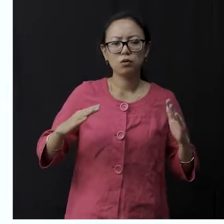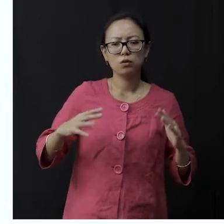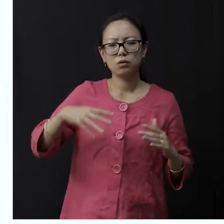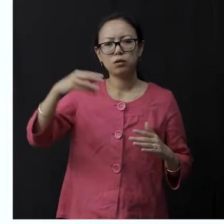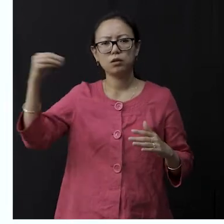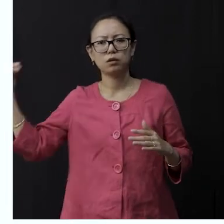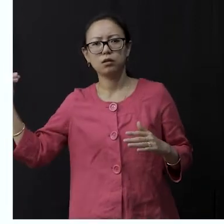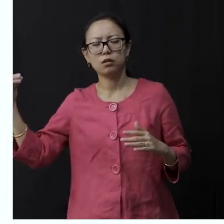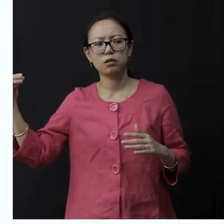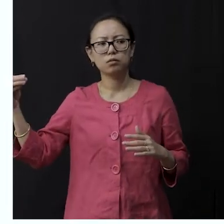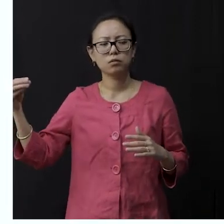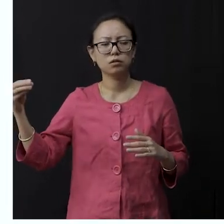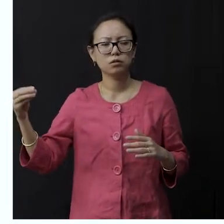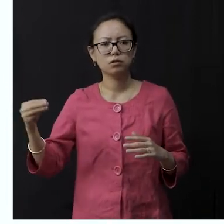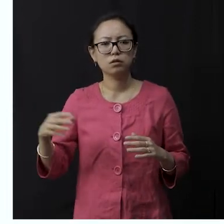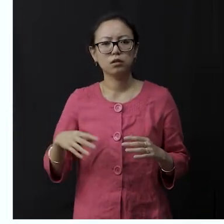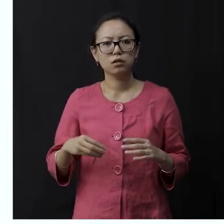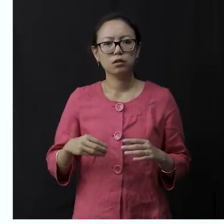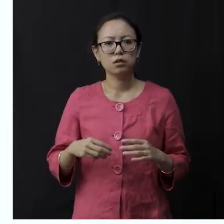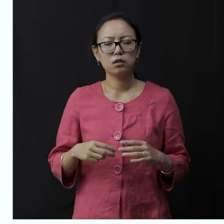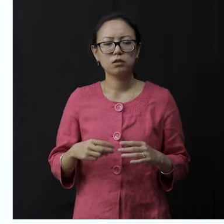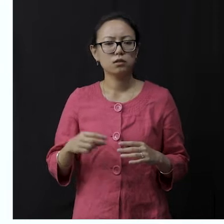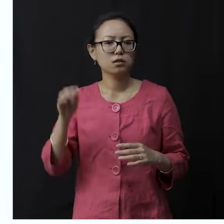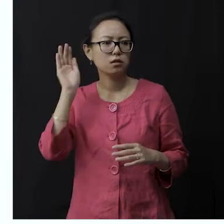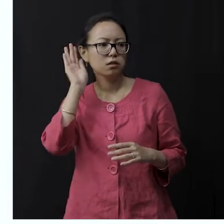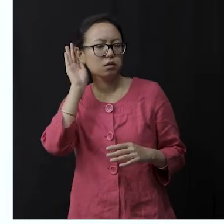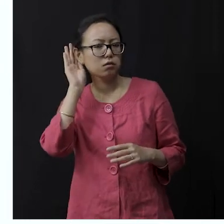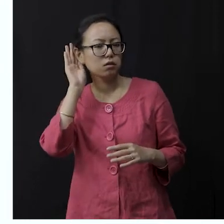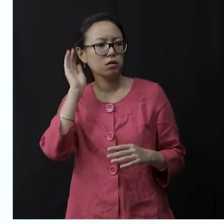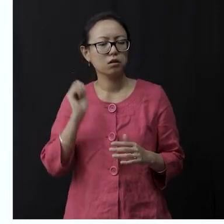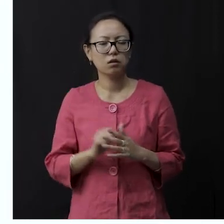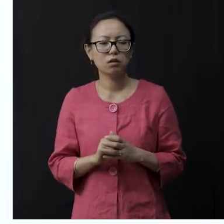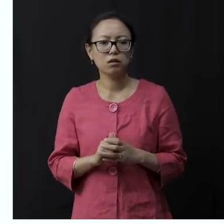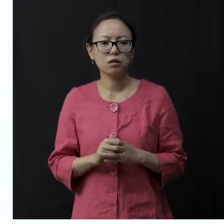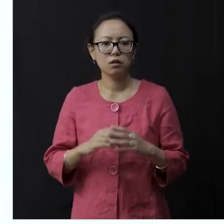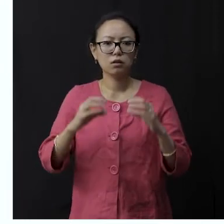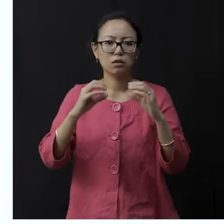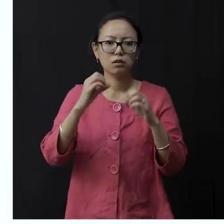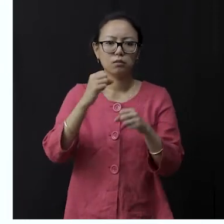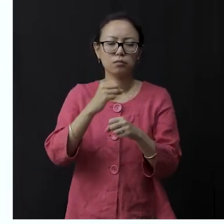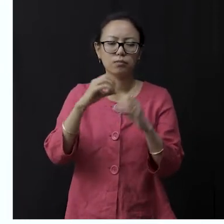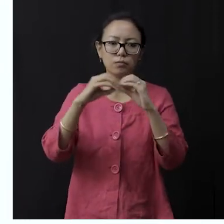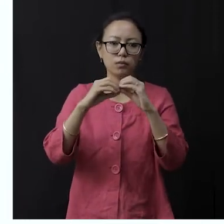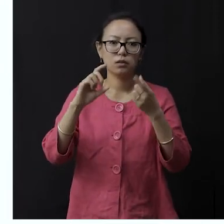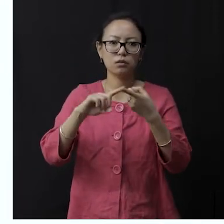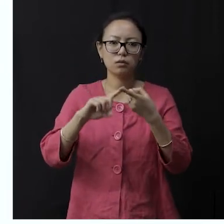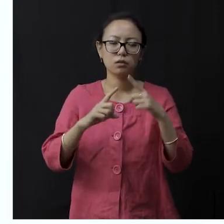he did not know who came knocking. The person do not